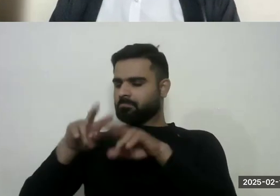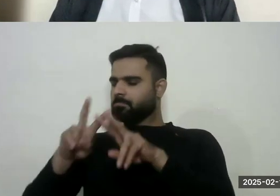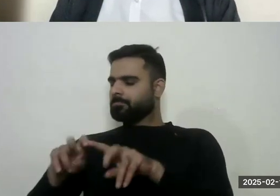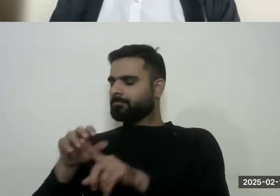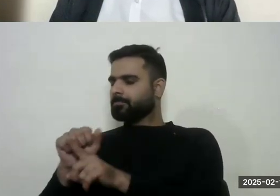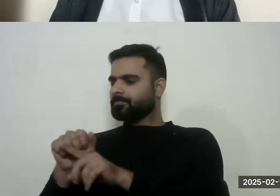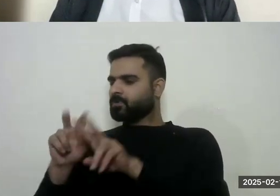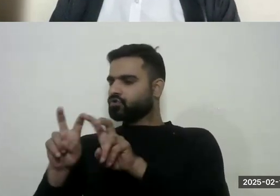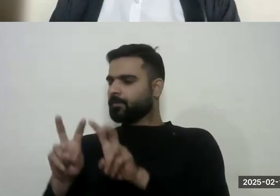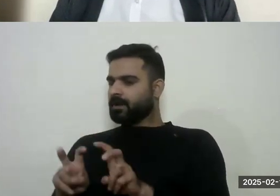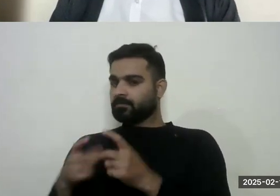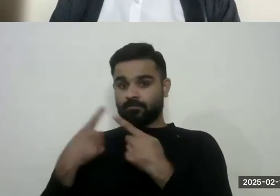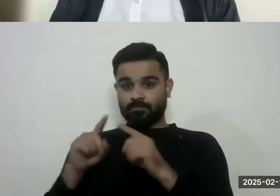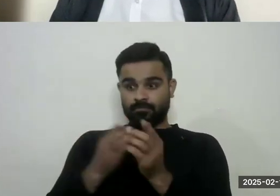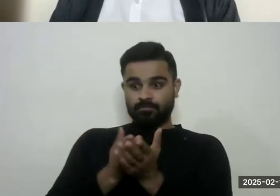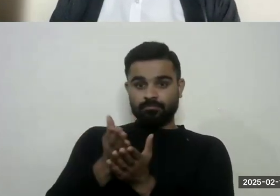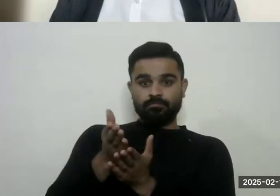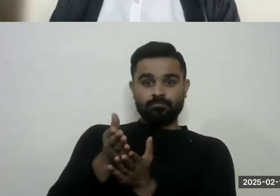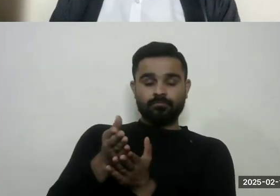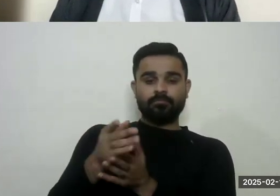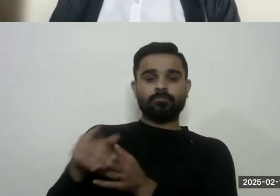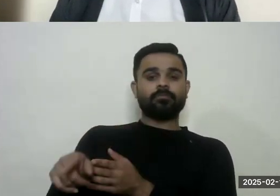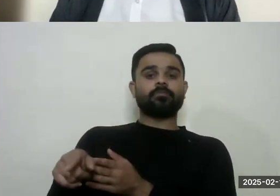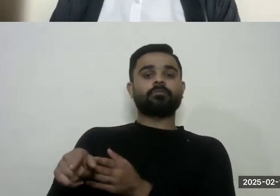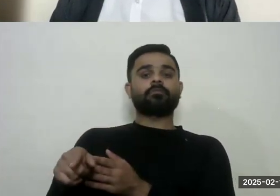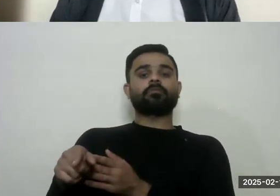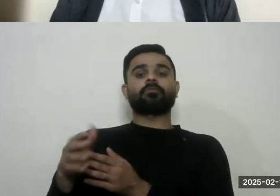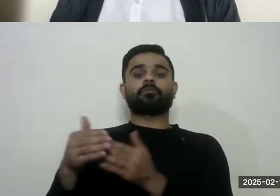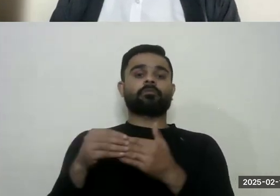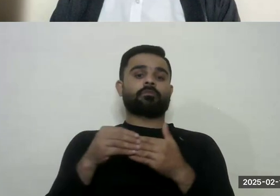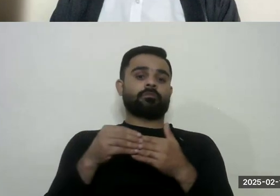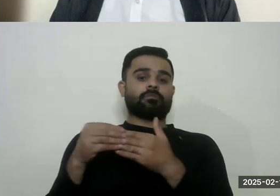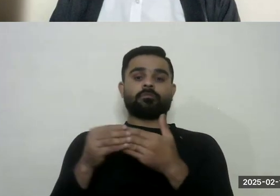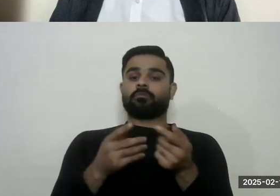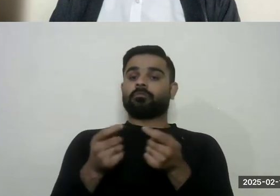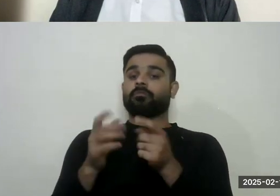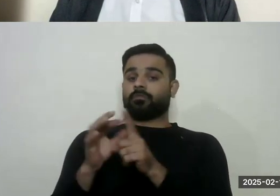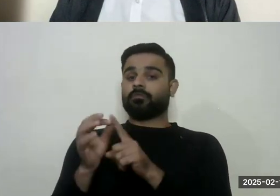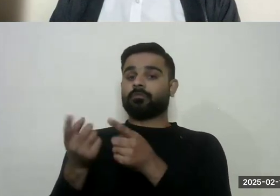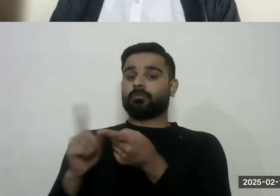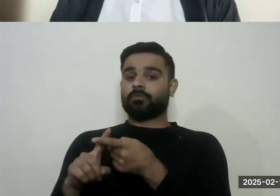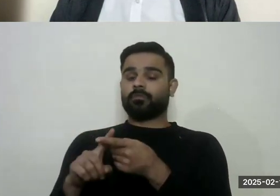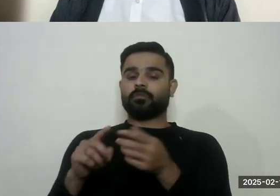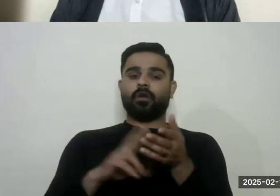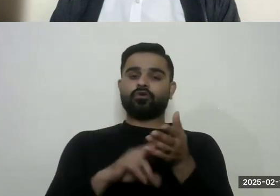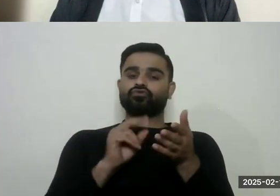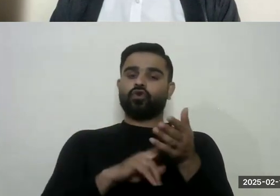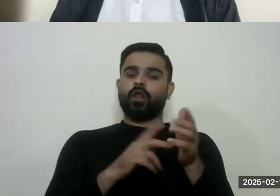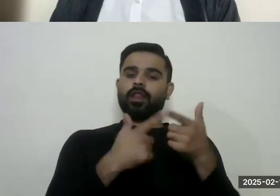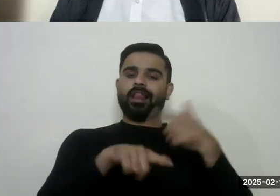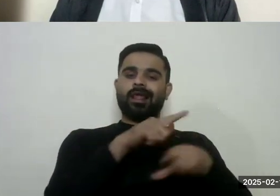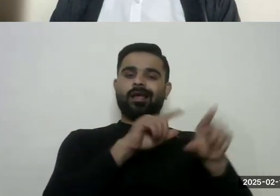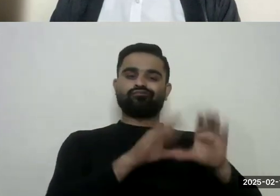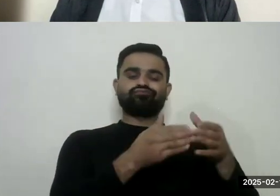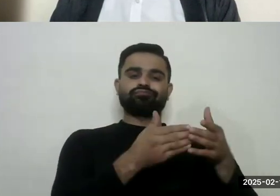in the right direction. So that kind of facilitation, as would happen even in a non-multilingual classroom,